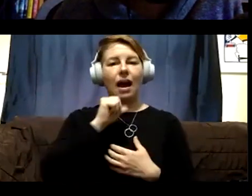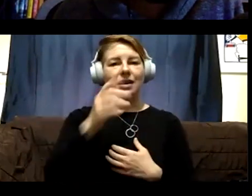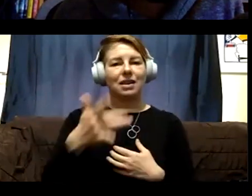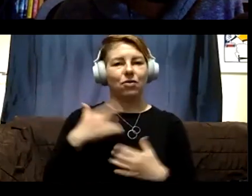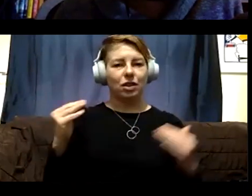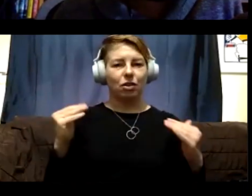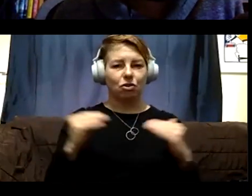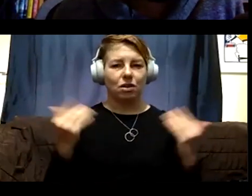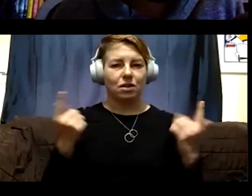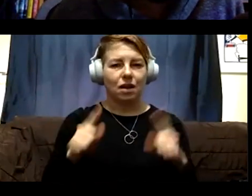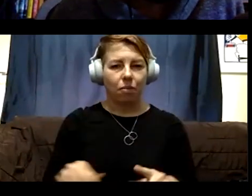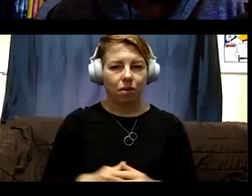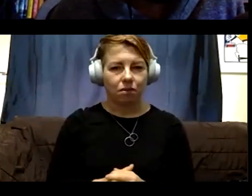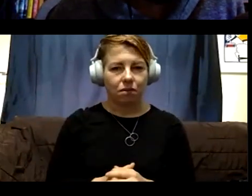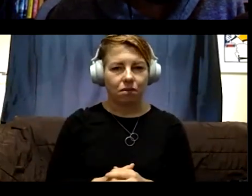justice.